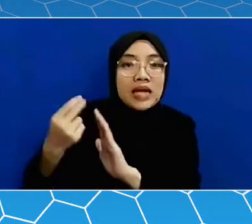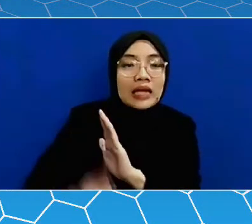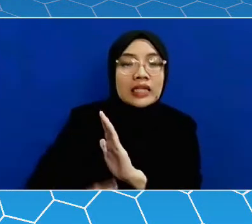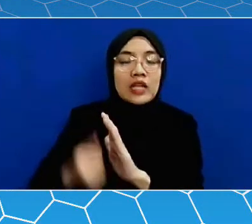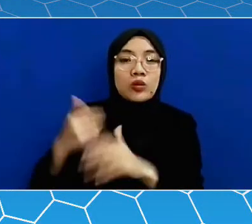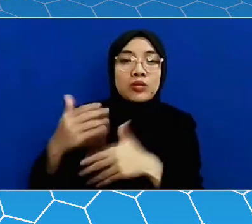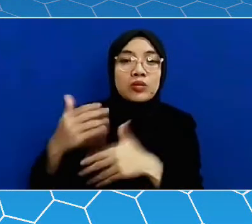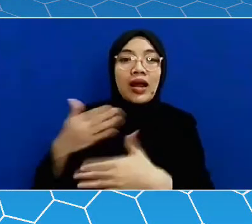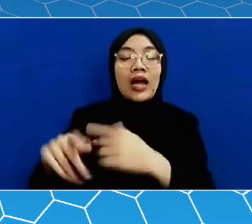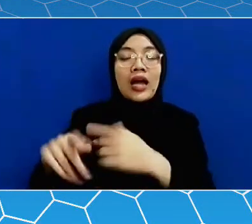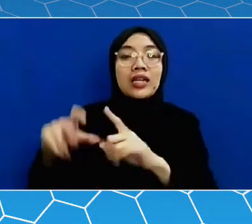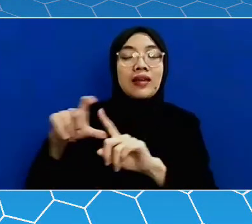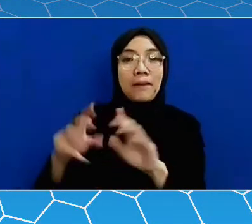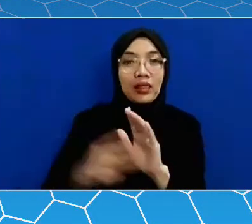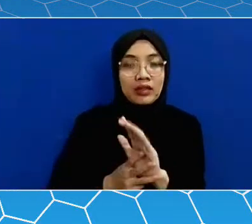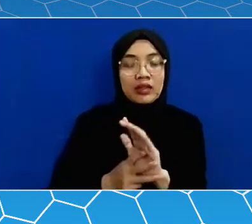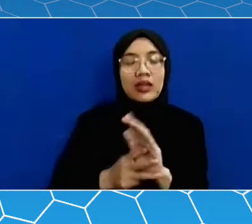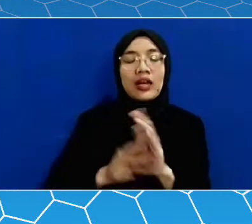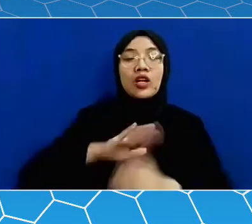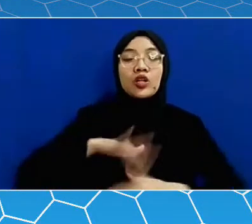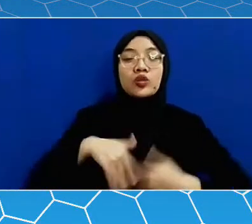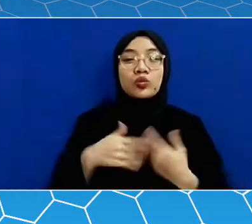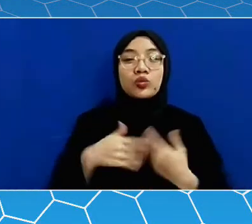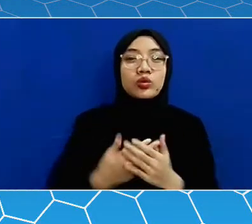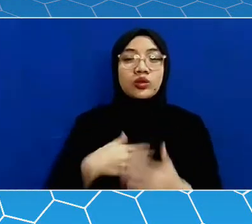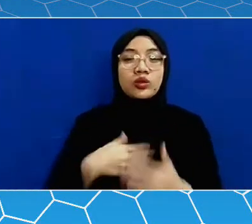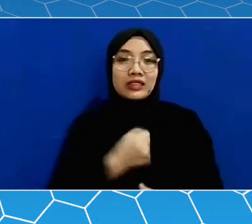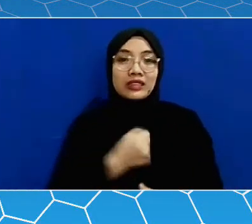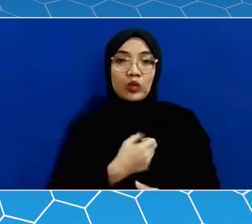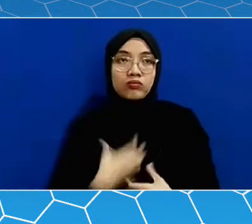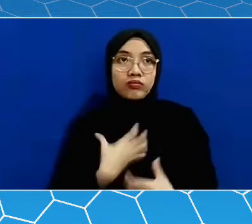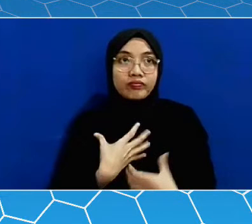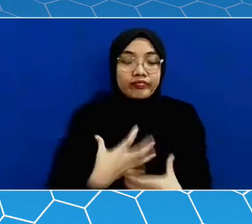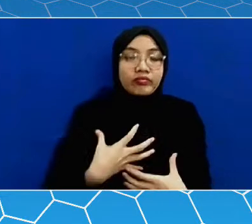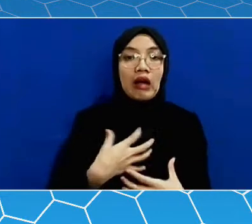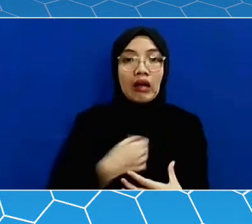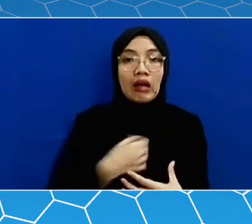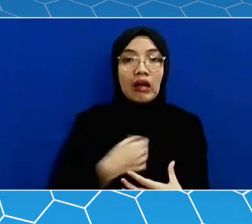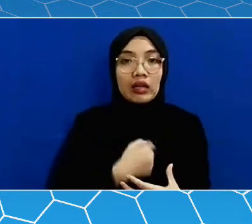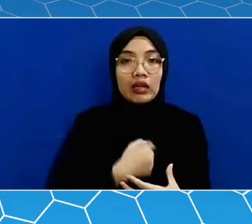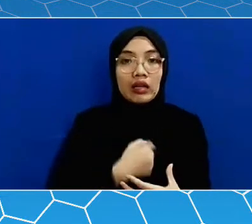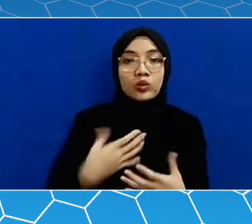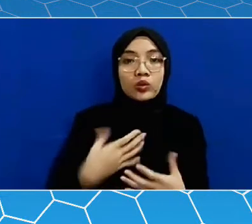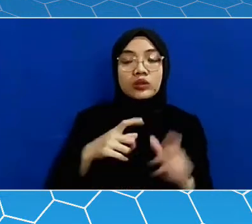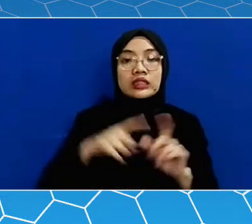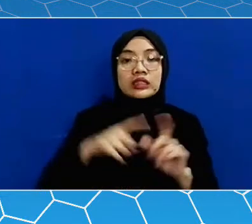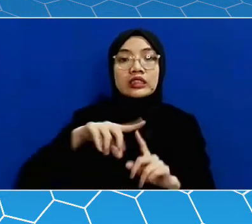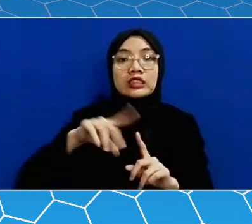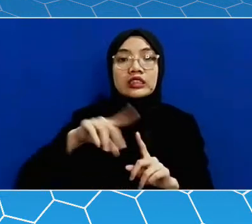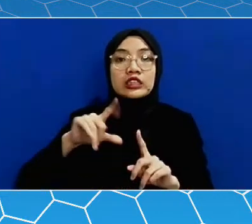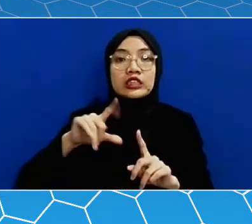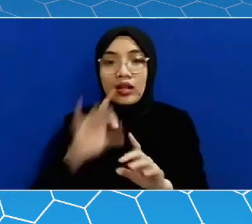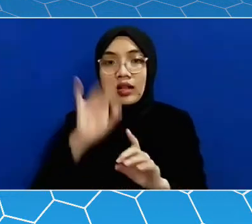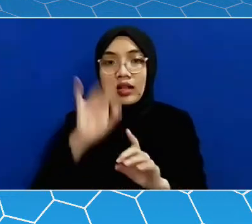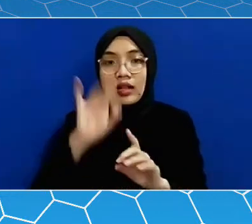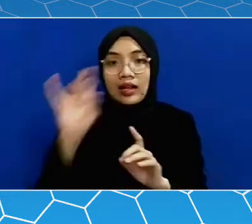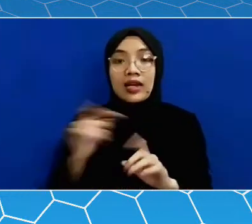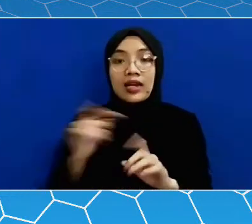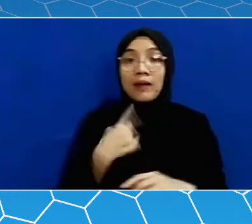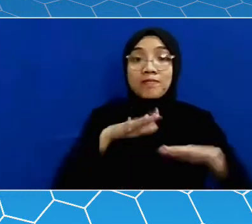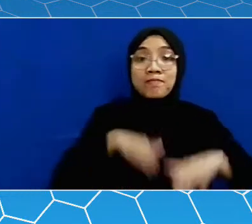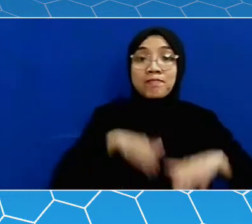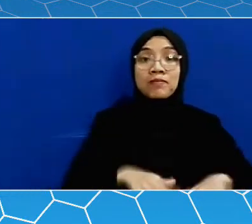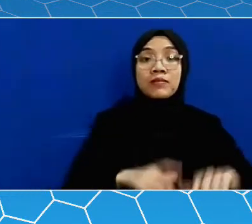amputations, strokes, and so on. And in Scotland, we've taken a data-driven approach where we have a single